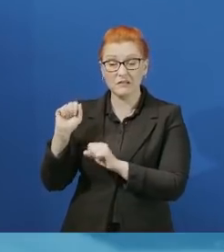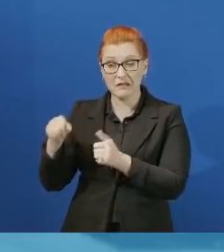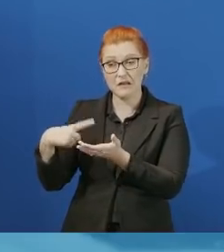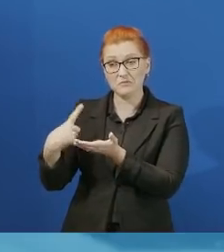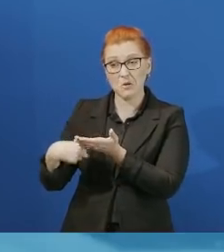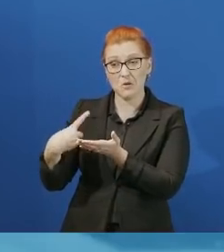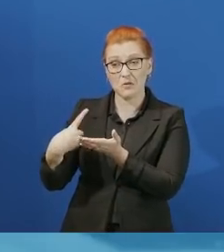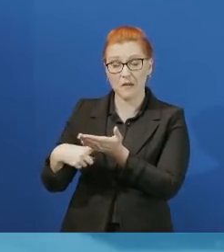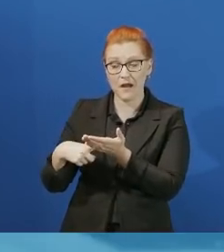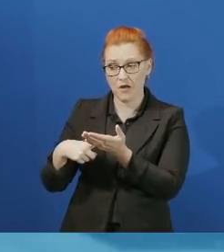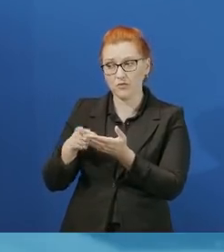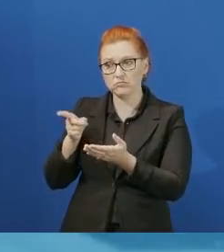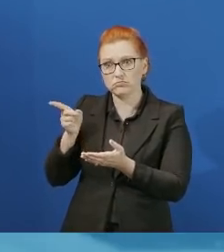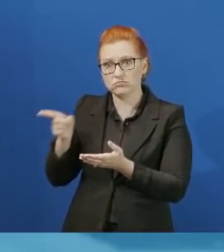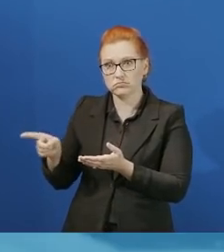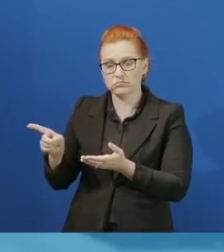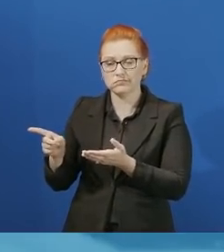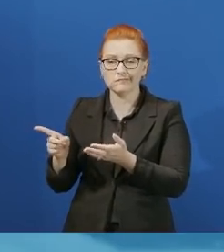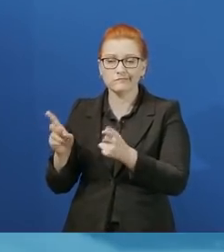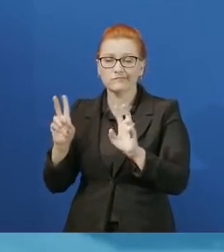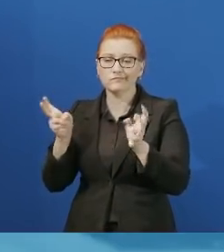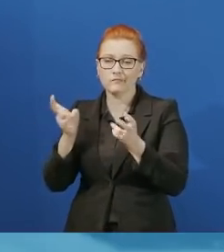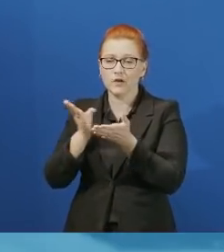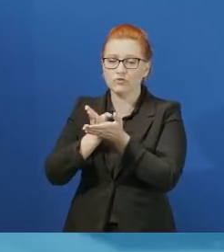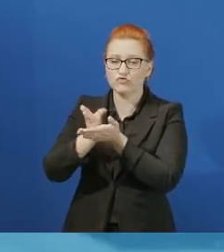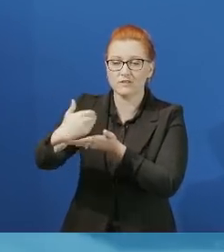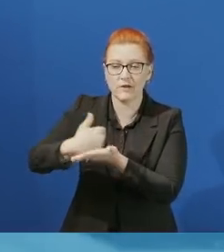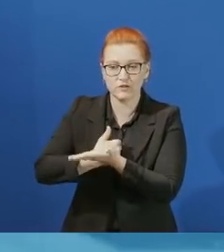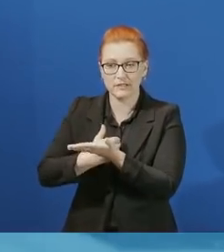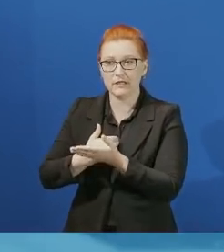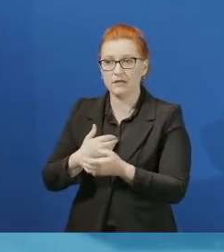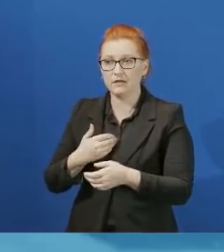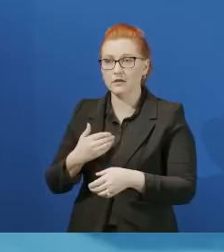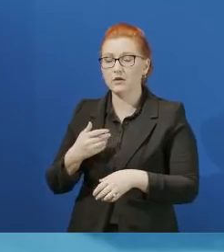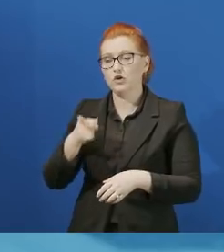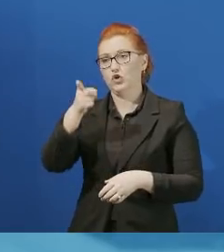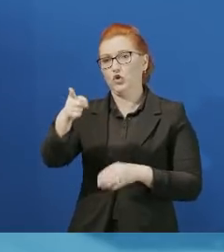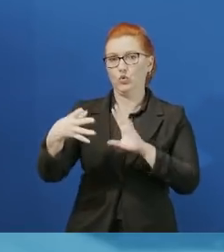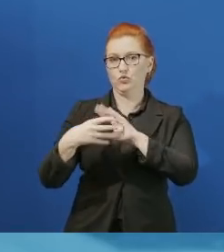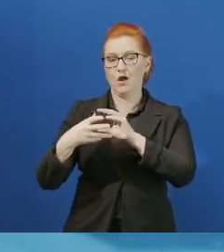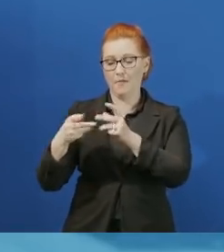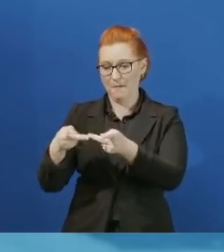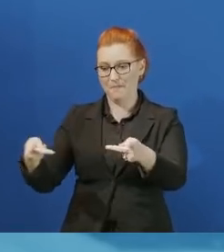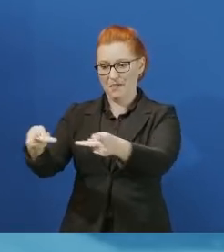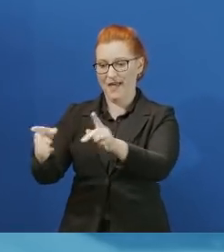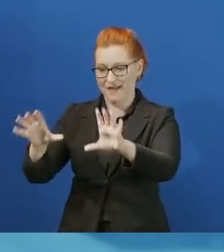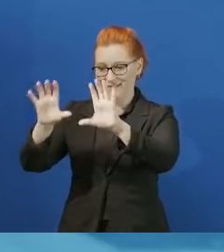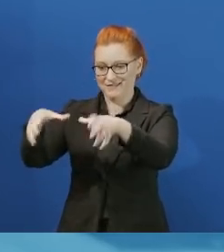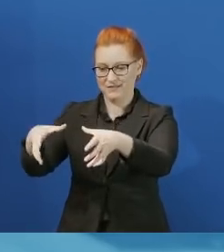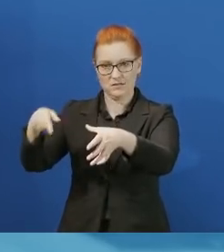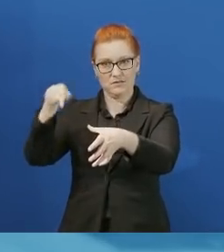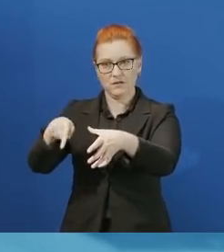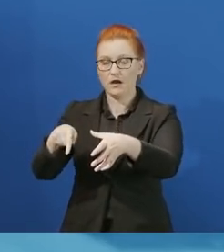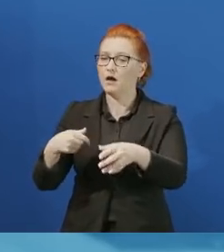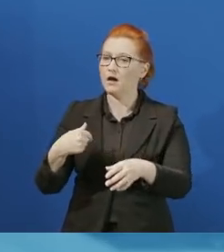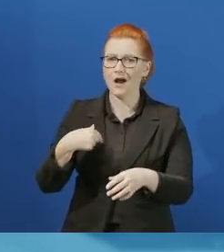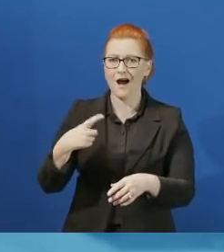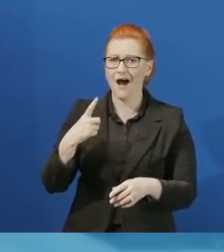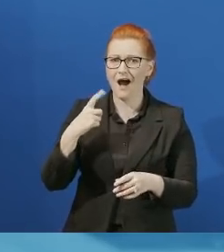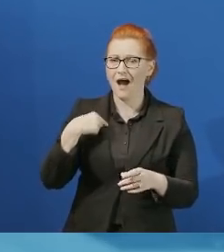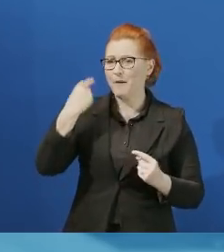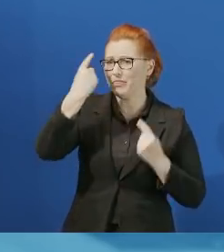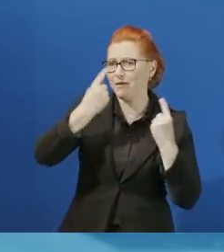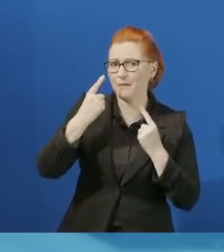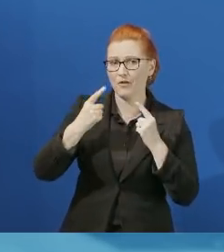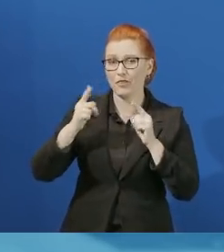them as places, I see them as people. Okay? And in terms of our Department of Corrections, that is